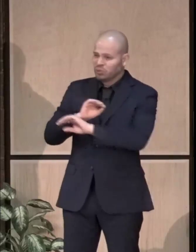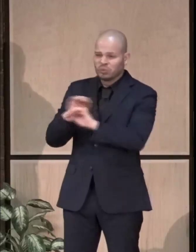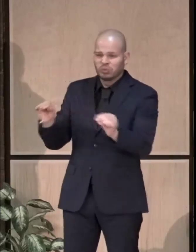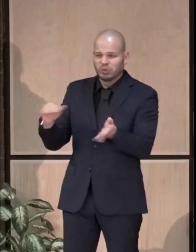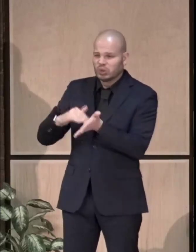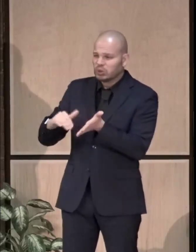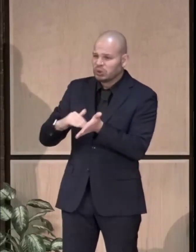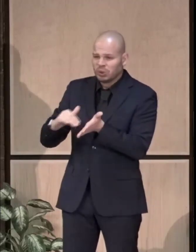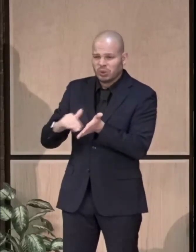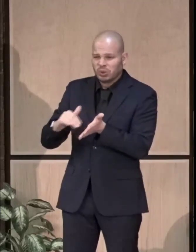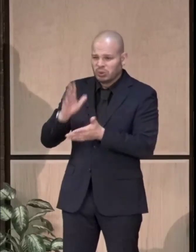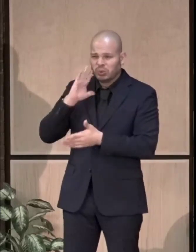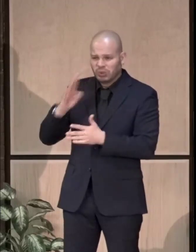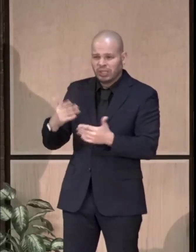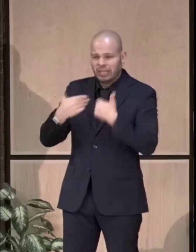1 year period.